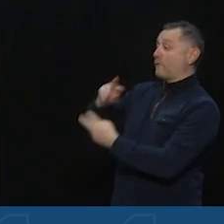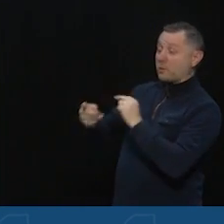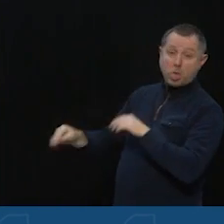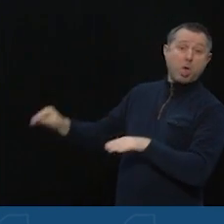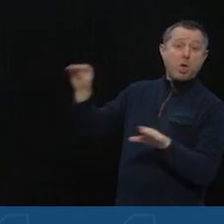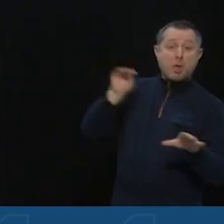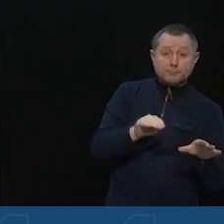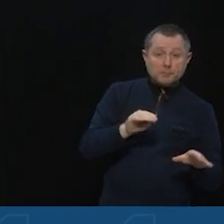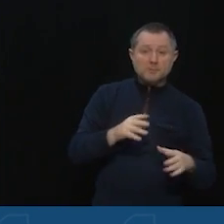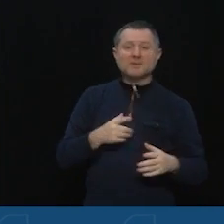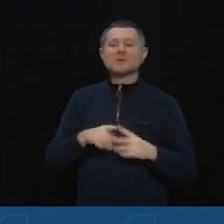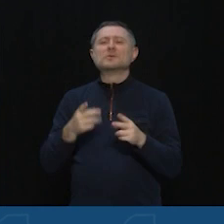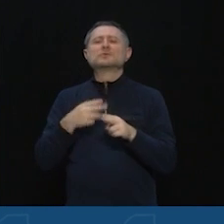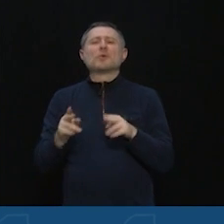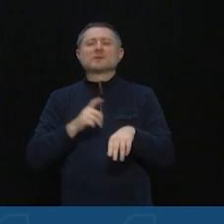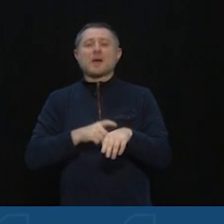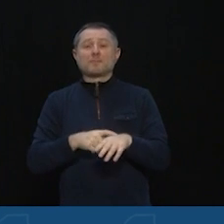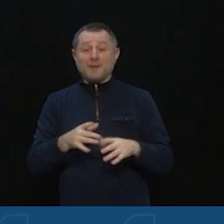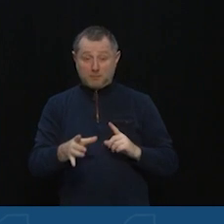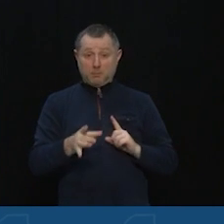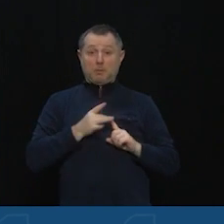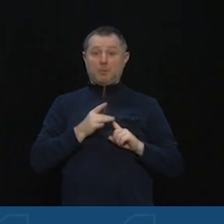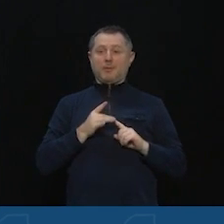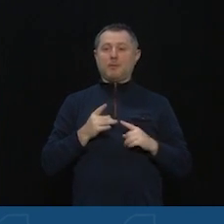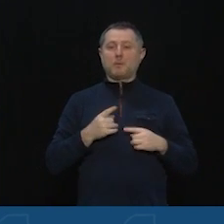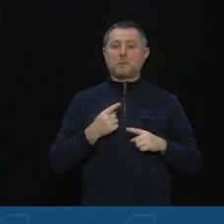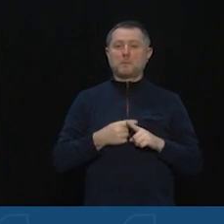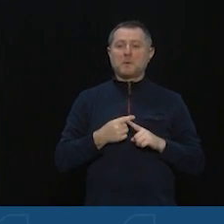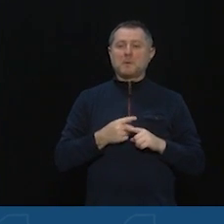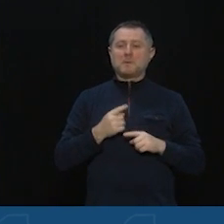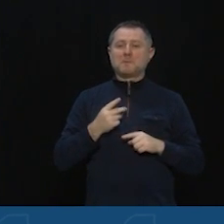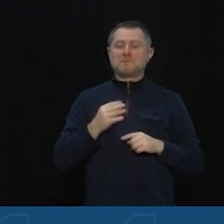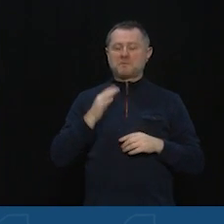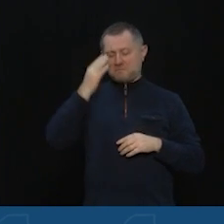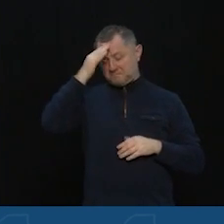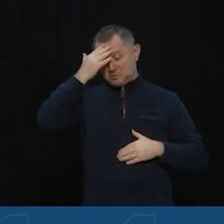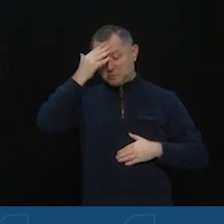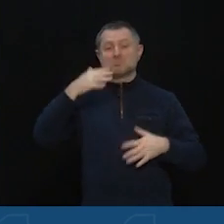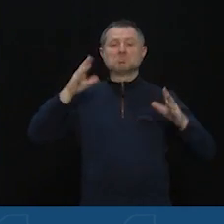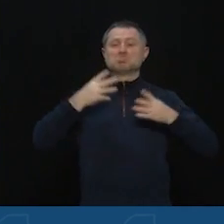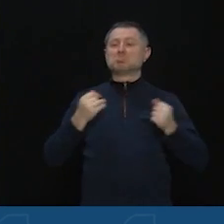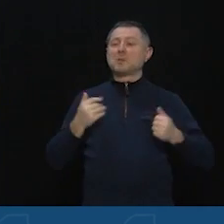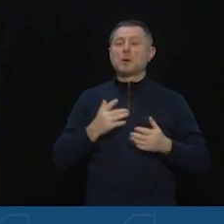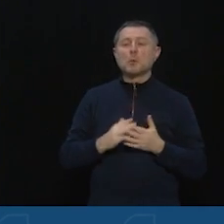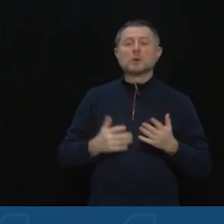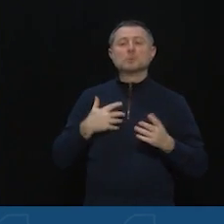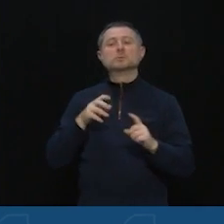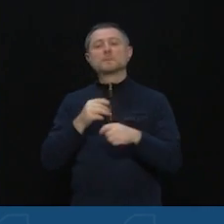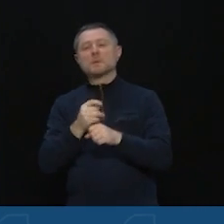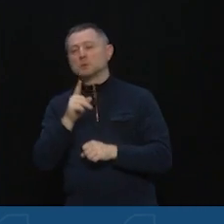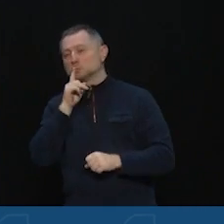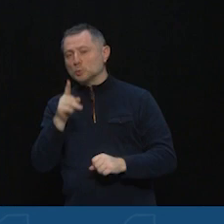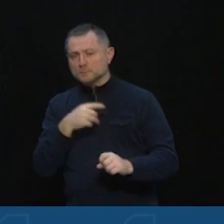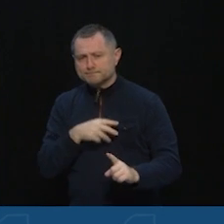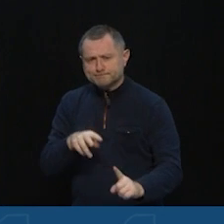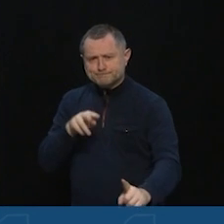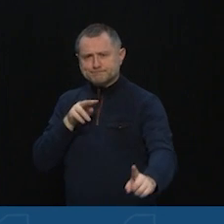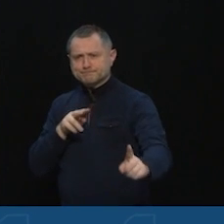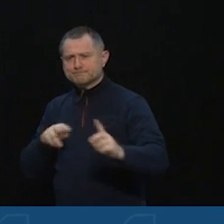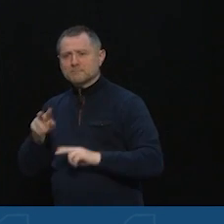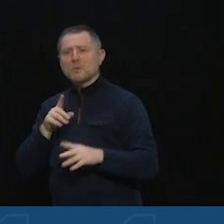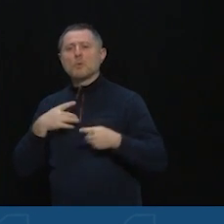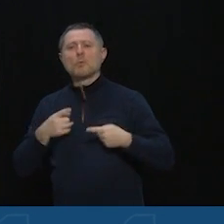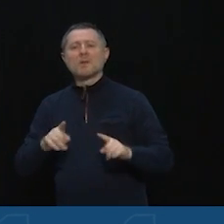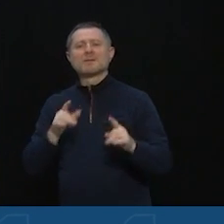of minor flu symptoms and everybody's back. So we just want to have the ability to look at the circumstances as they're unfolding. And